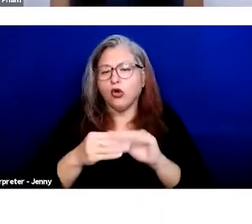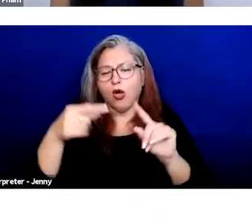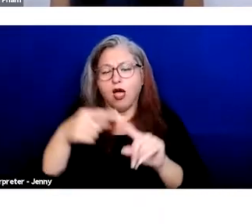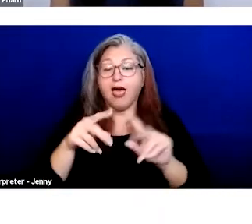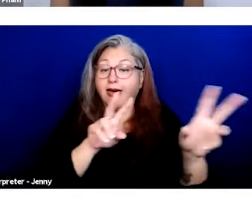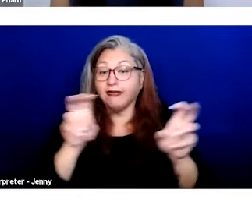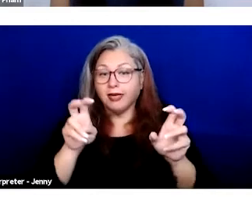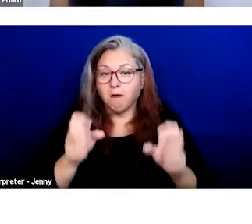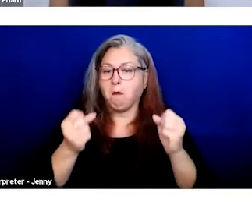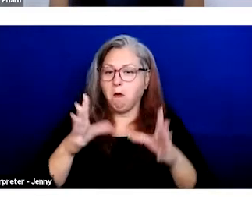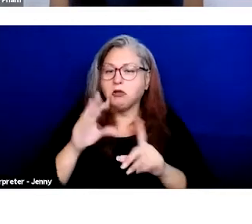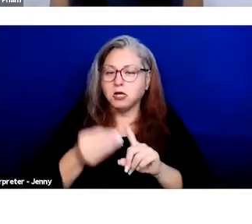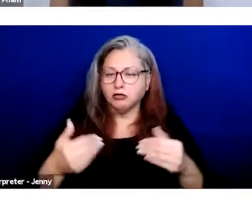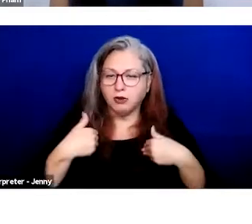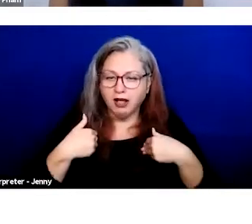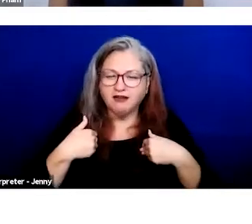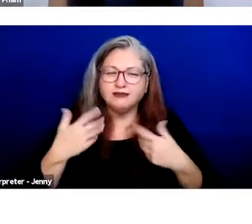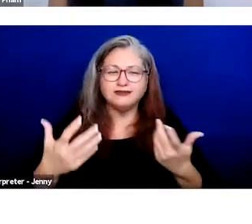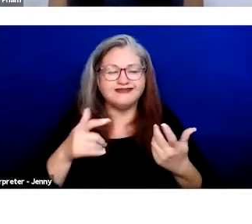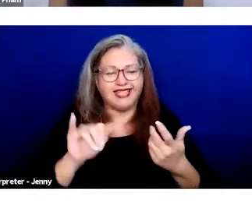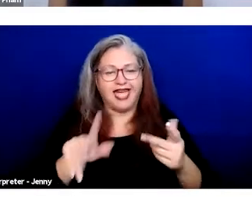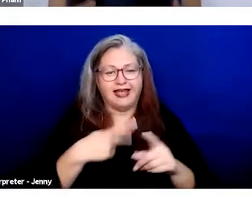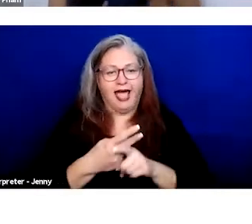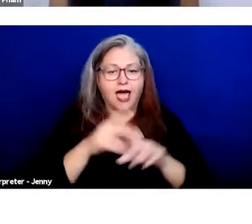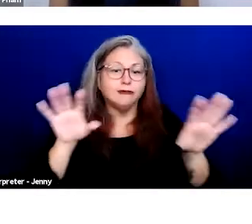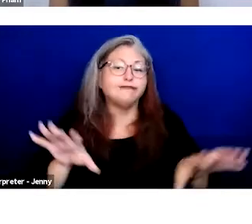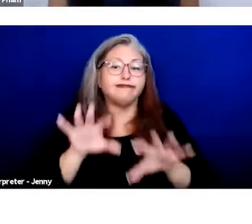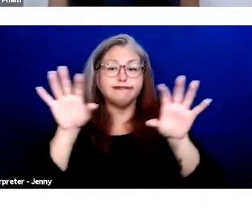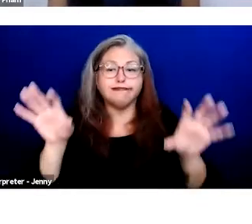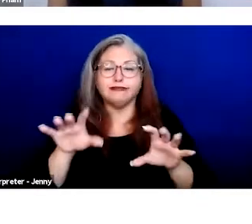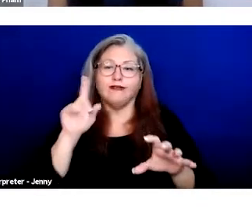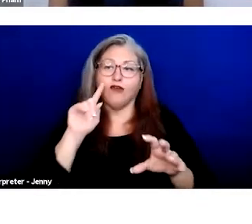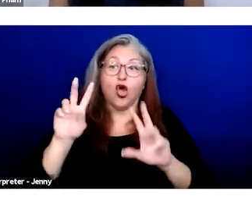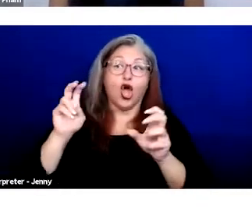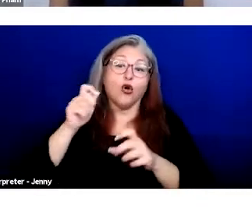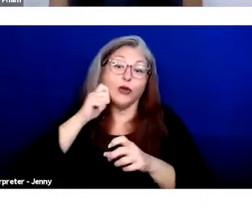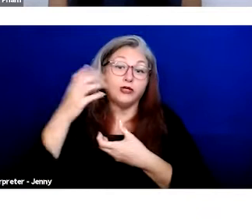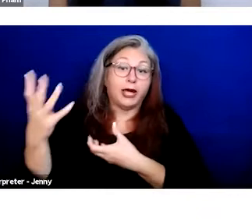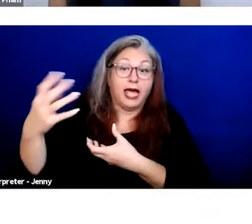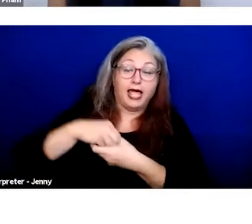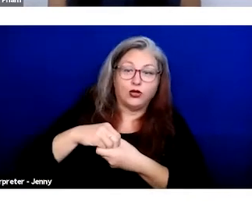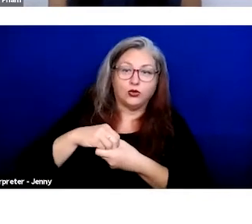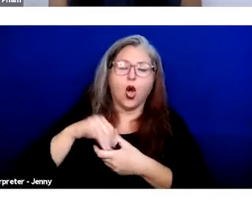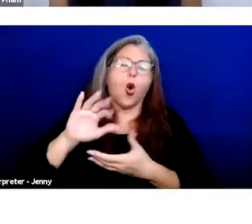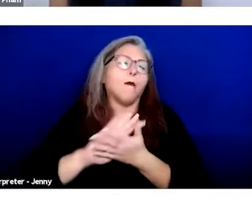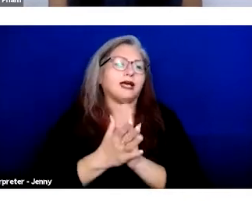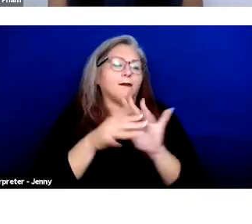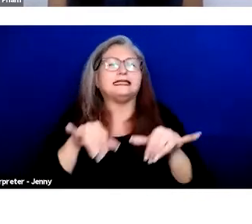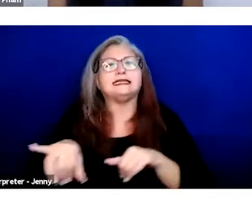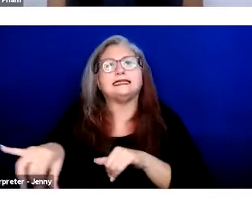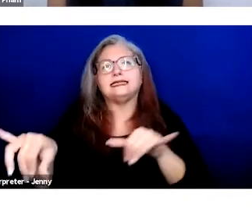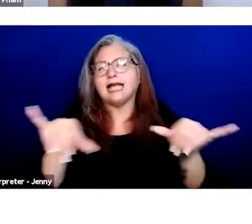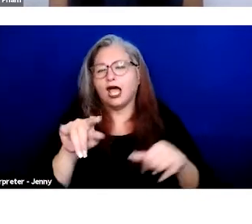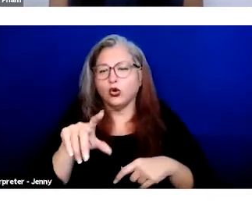themes. These kinds of spectacles of racial inclusion are now standard tools in the arsenal